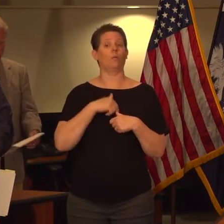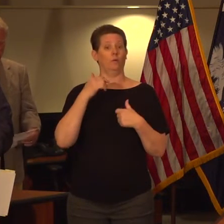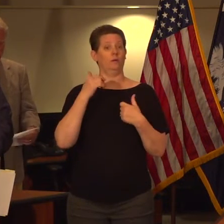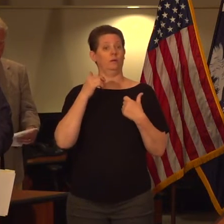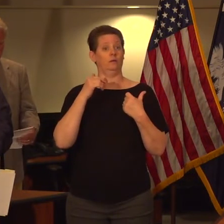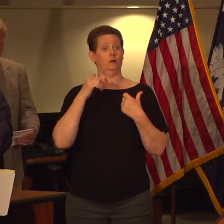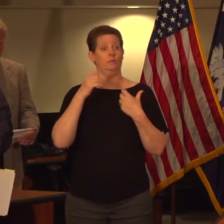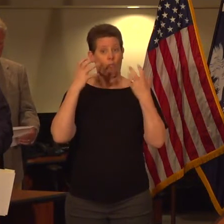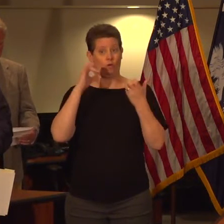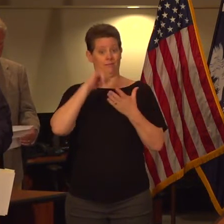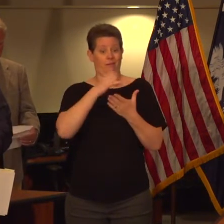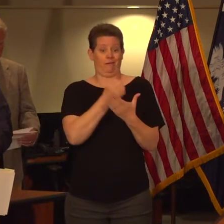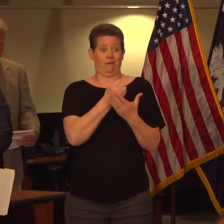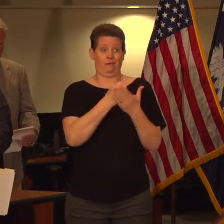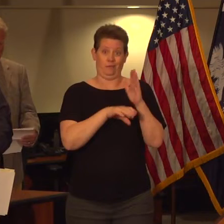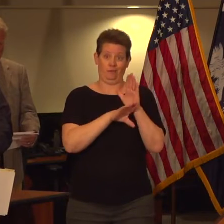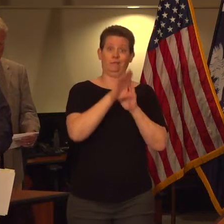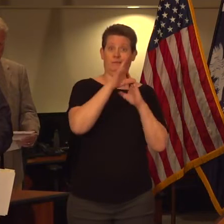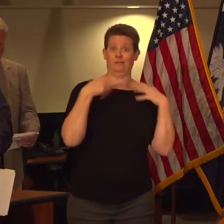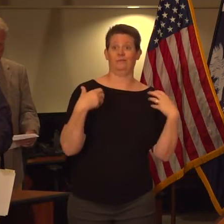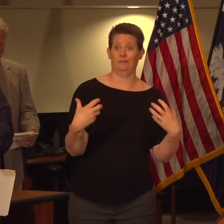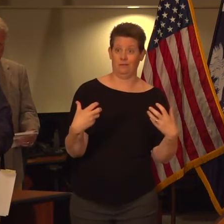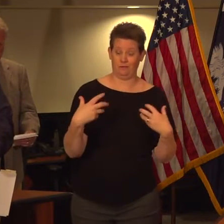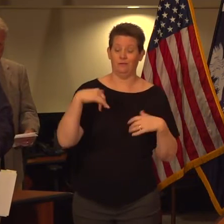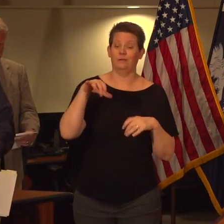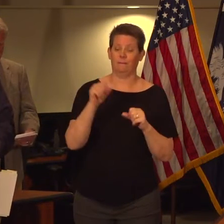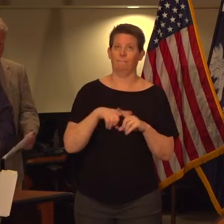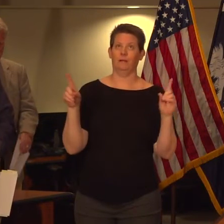recovery, but at the same time we have to,